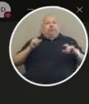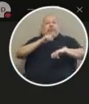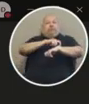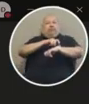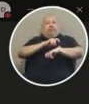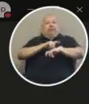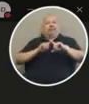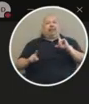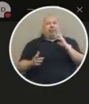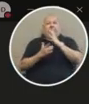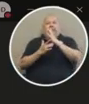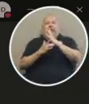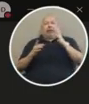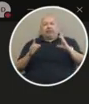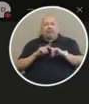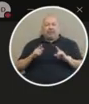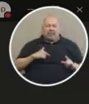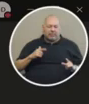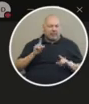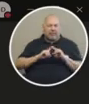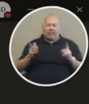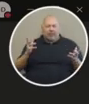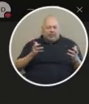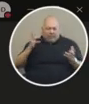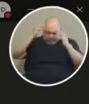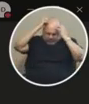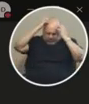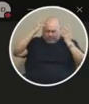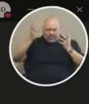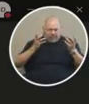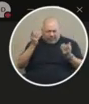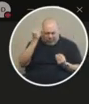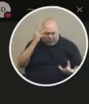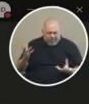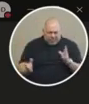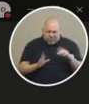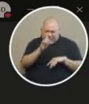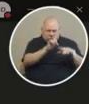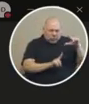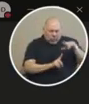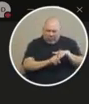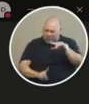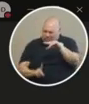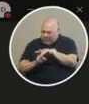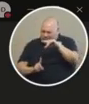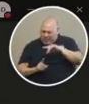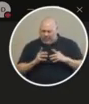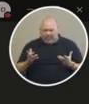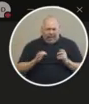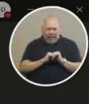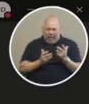the information is coming from all angles and y'all don't have the time you typically have in the past. But that's the reason I